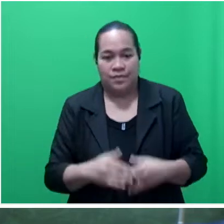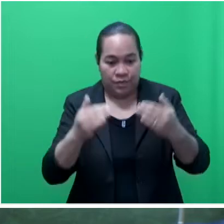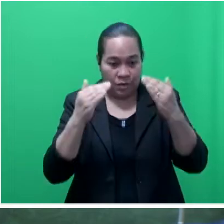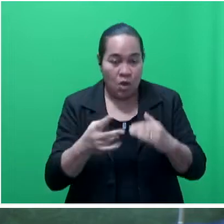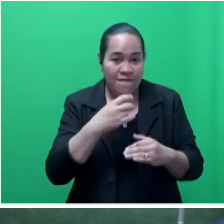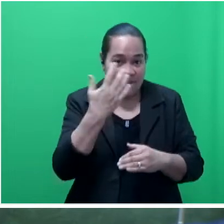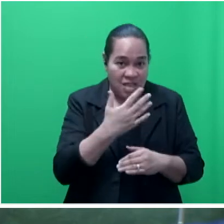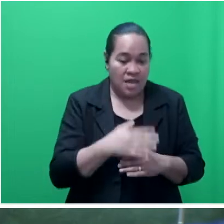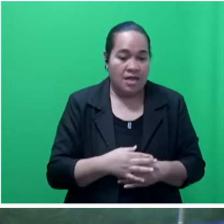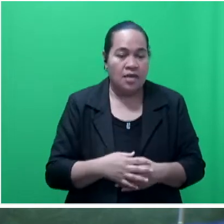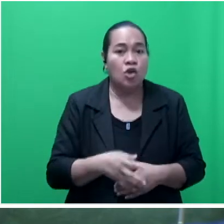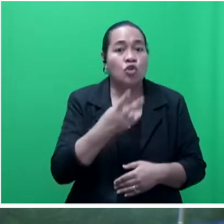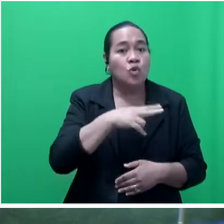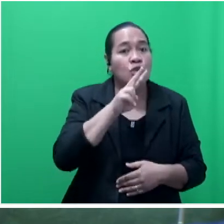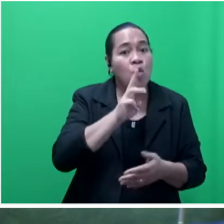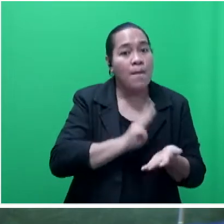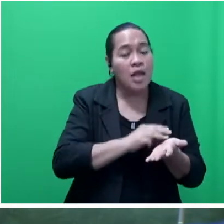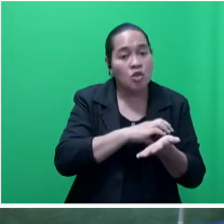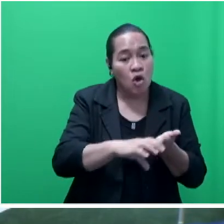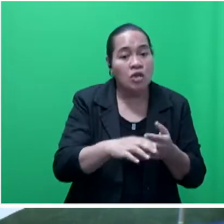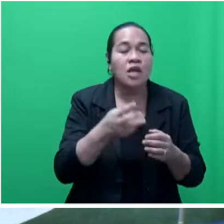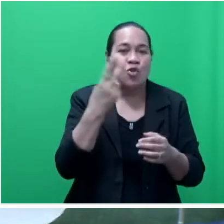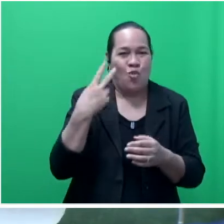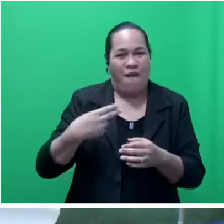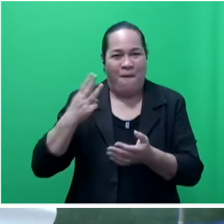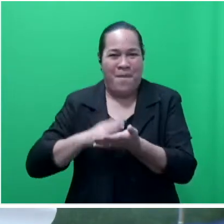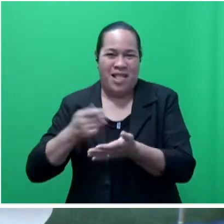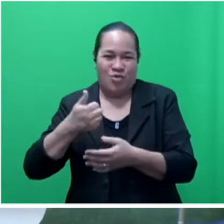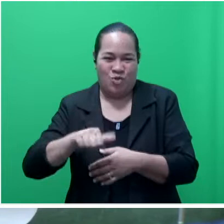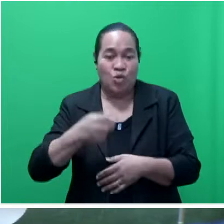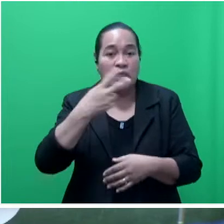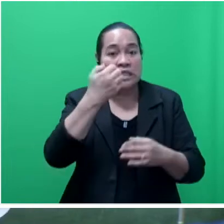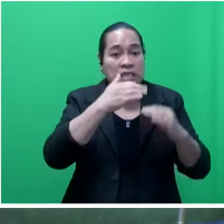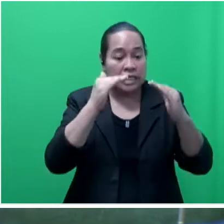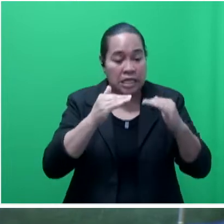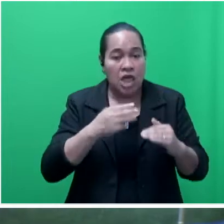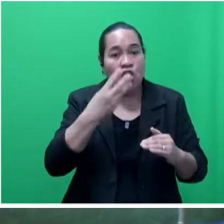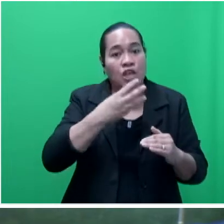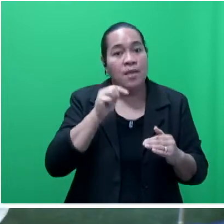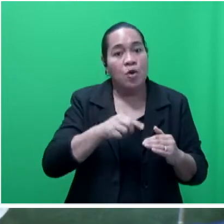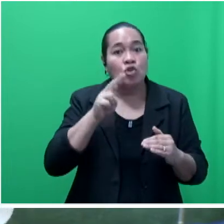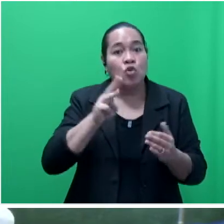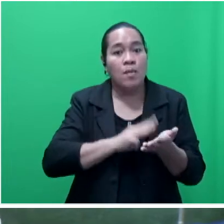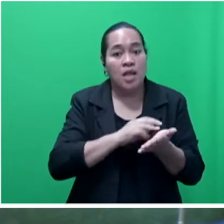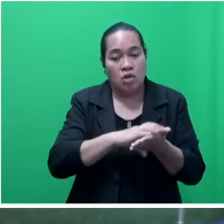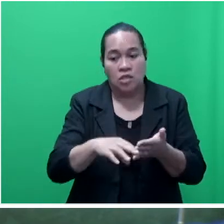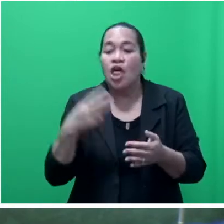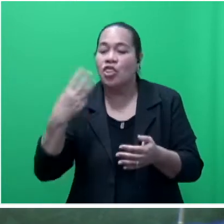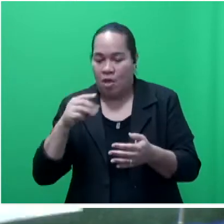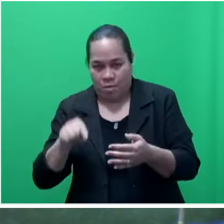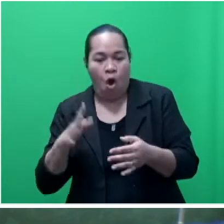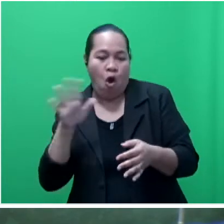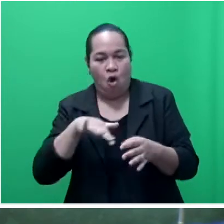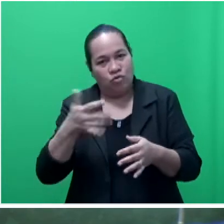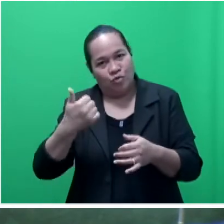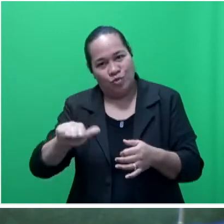2015, $22 million, $12 million was used. 2016, $13.2 million, $13.2 million were actually